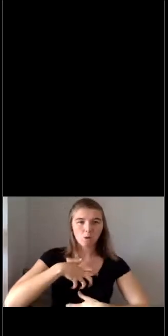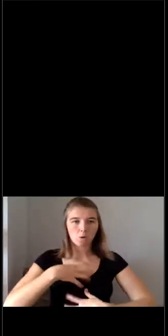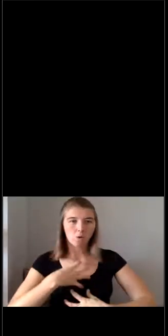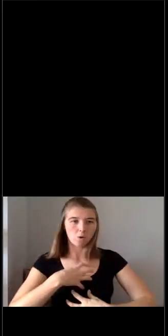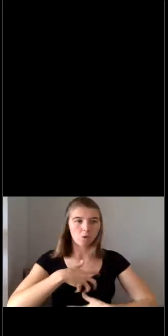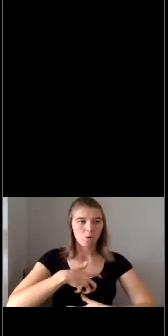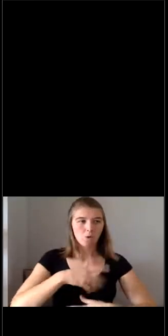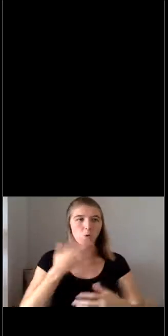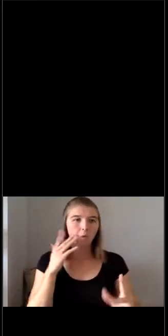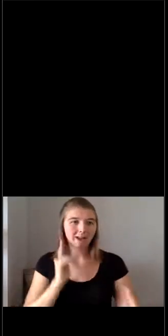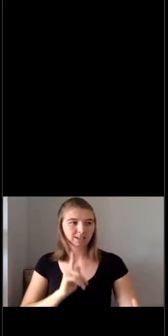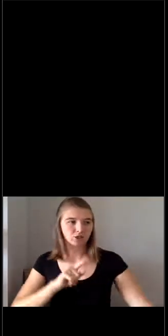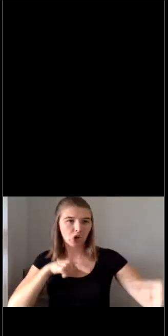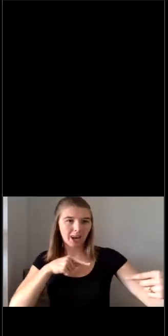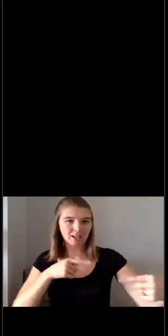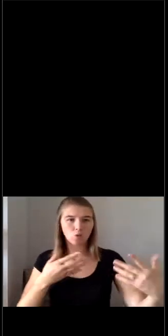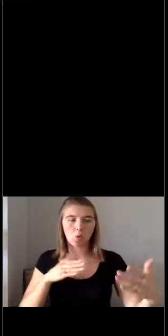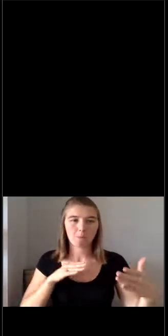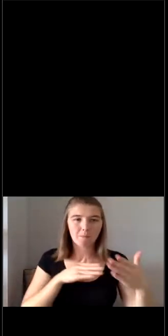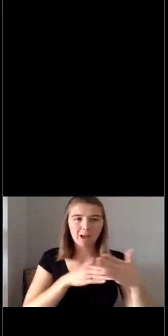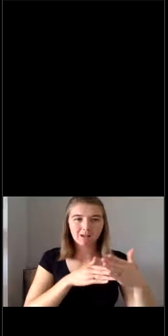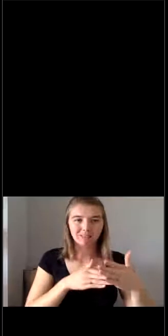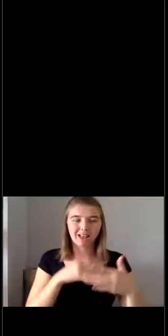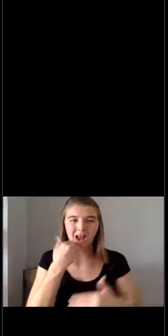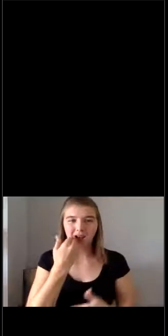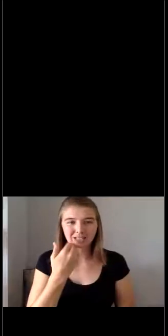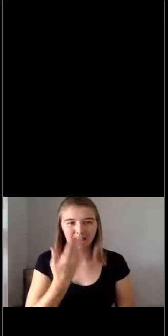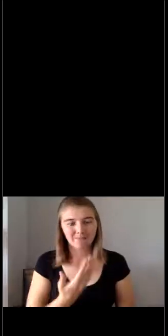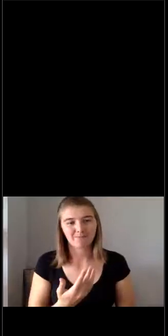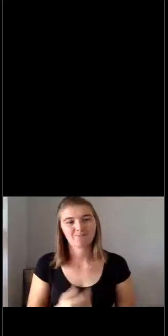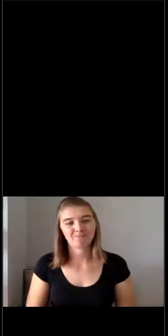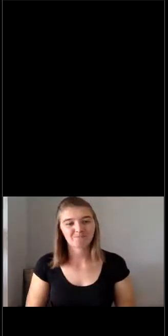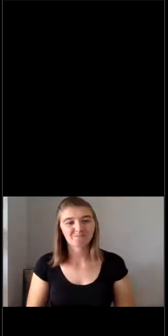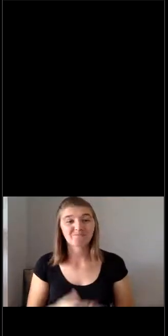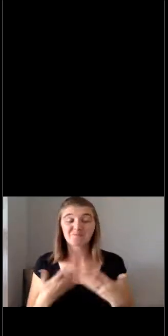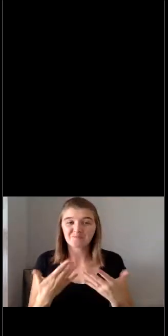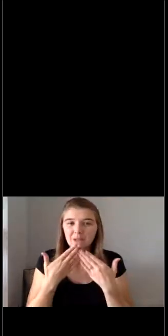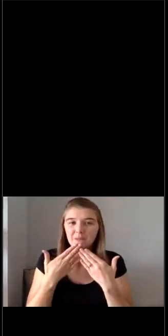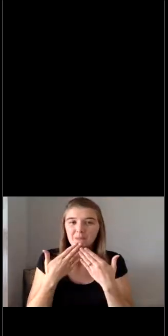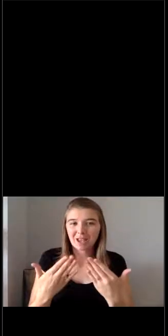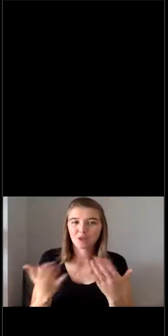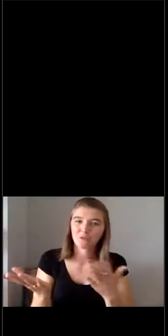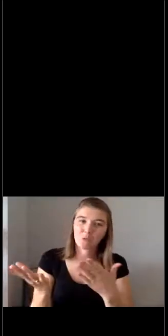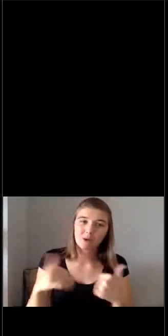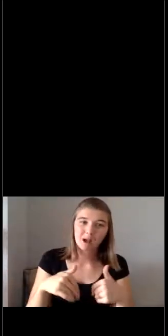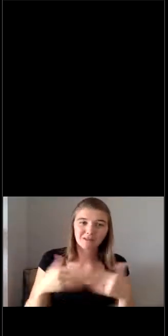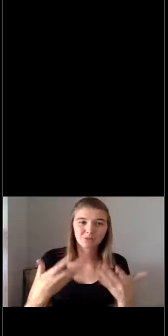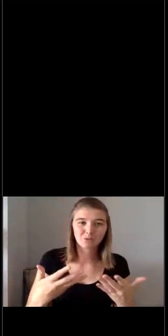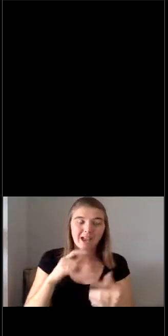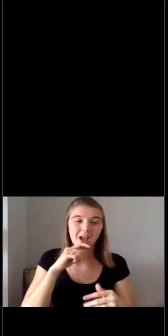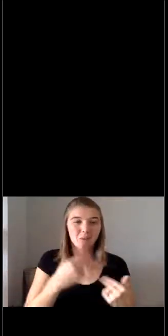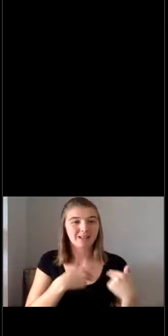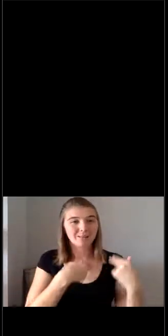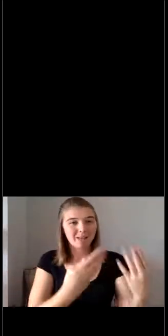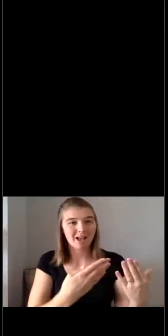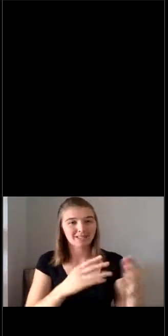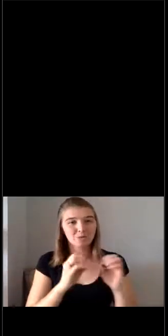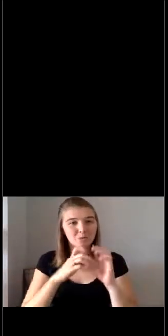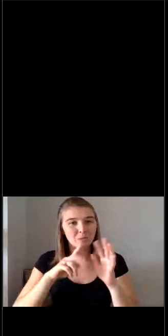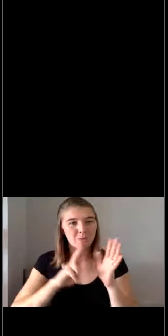or difficulties that we face each day. But anyway, thank you very much for being here, and I'll hand over to the next speaker. Thank you very